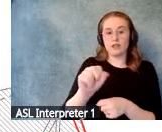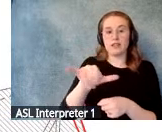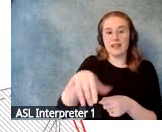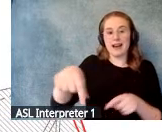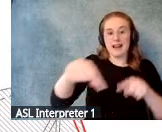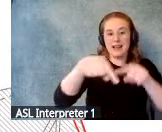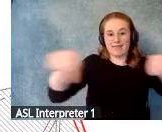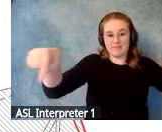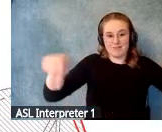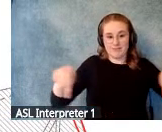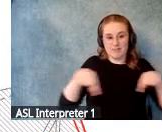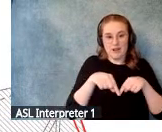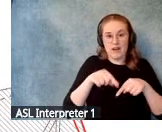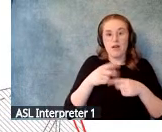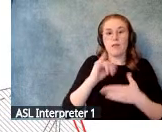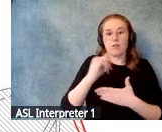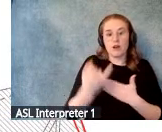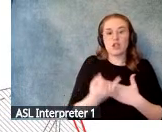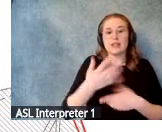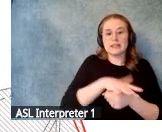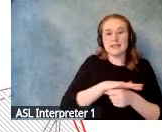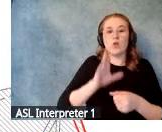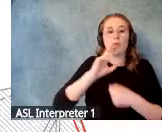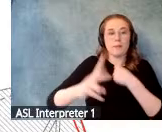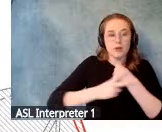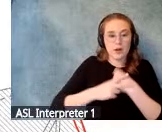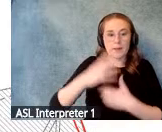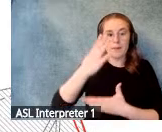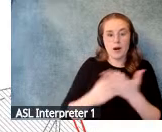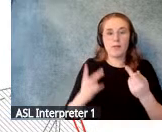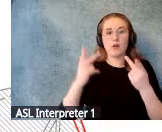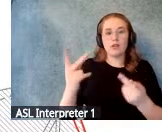wetland areas. More than 85% of the trees present on the property would be maintained.